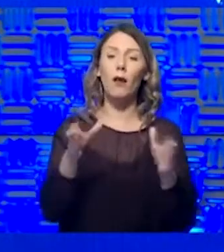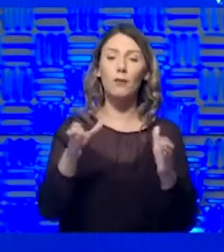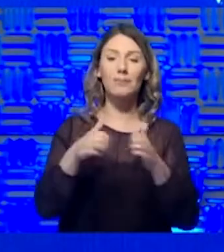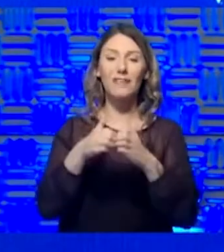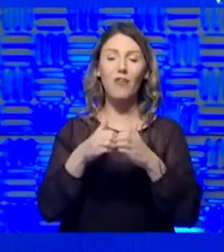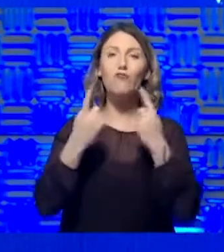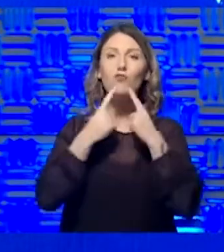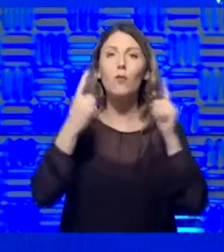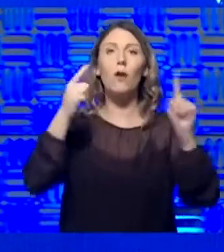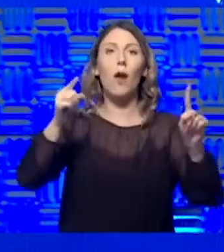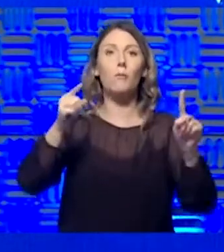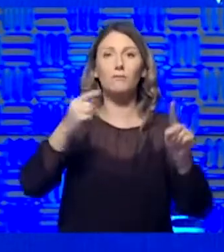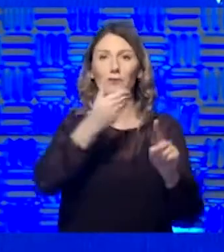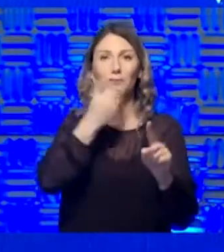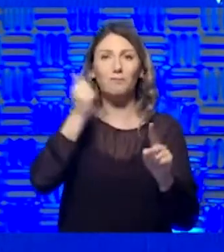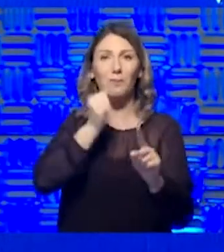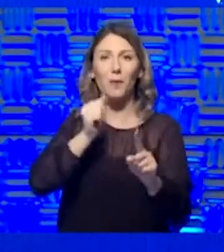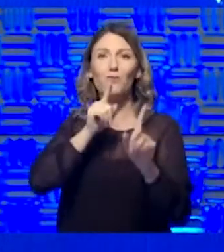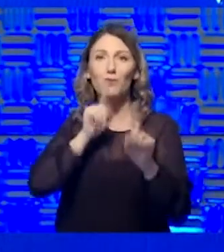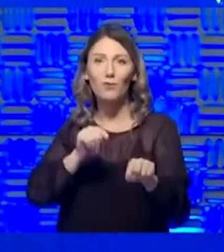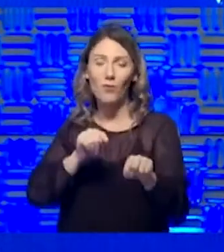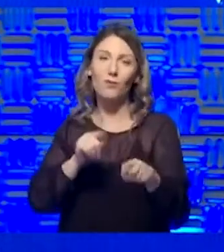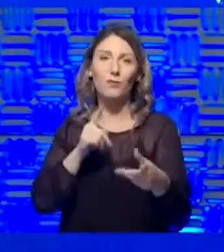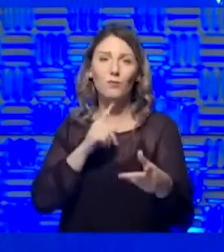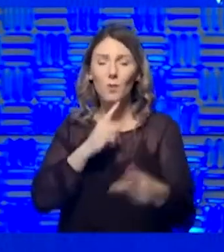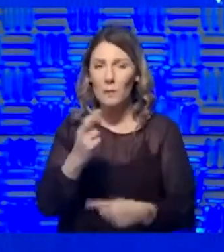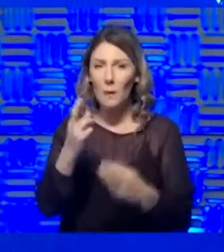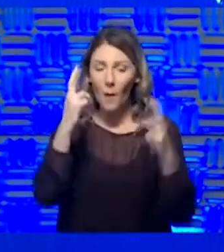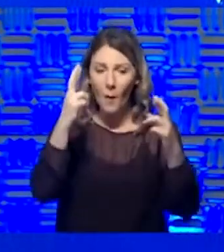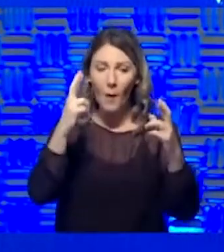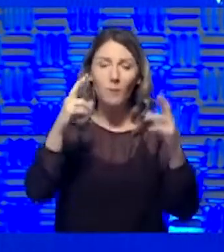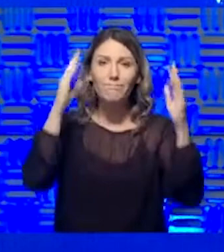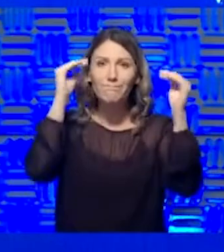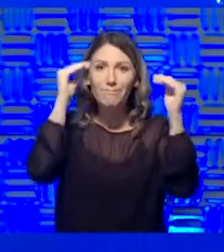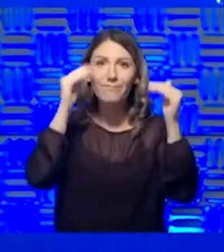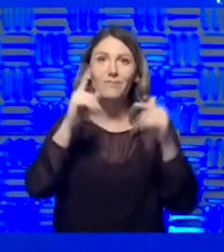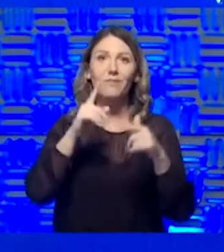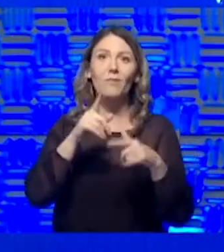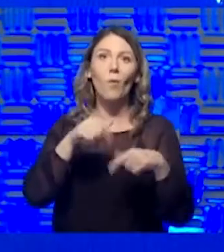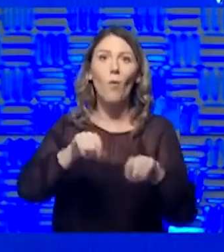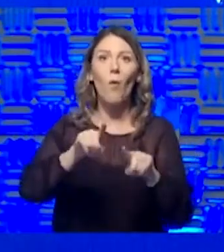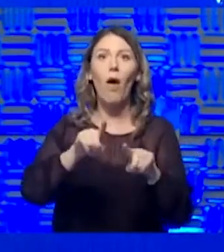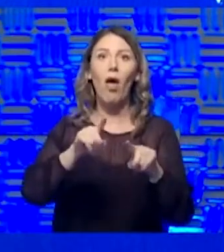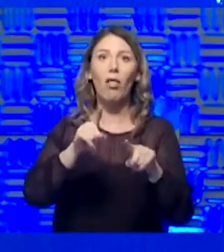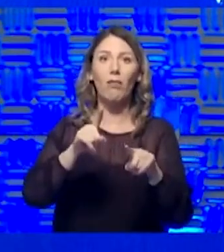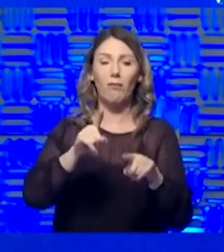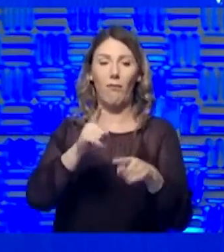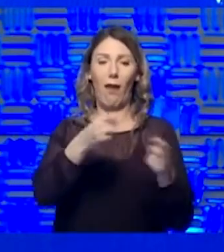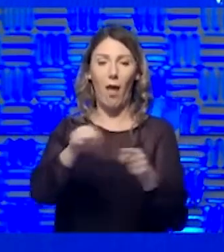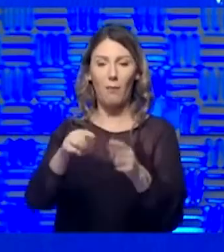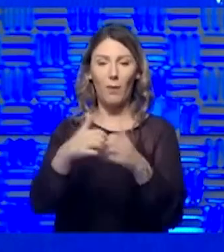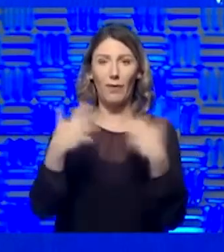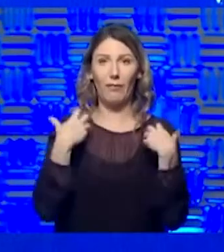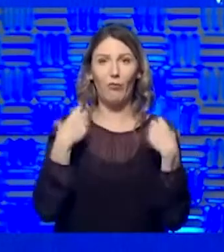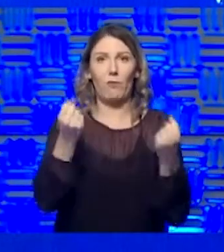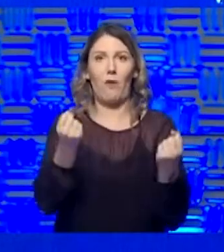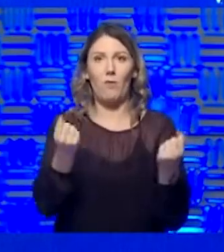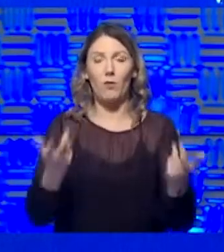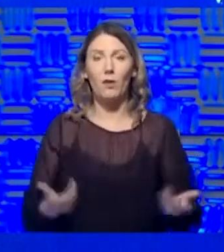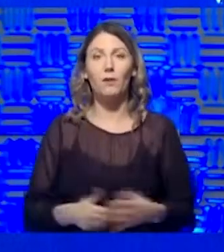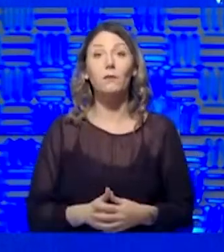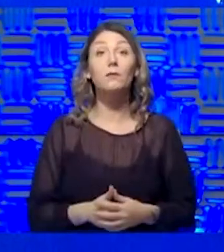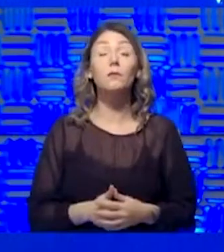And that's what you hope you can hold on to as you go into a period of recovery. And remember that even as we go